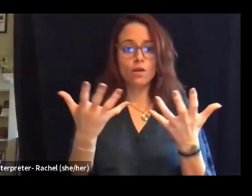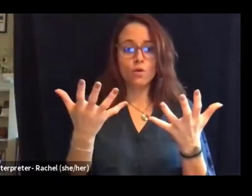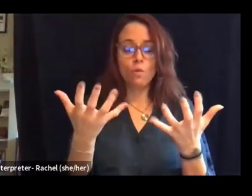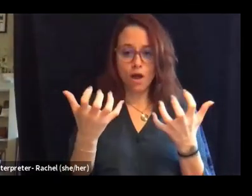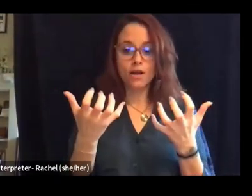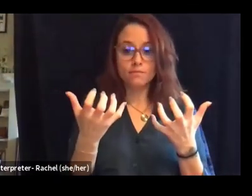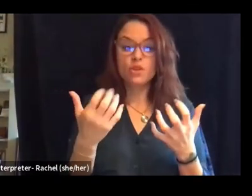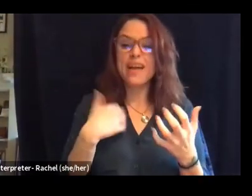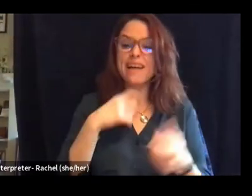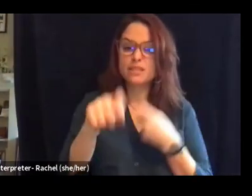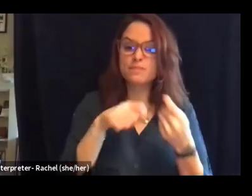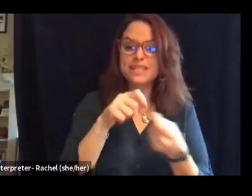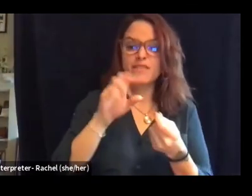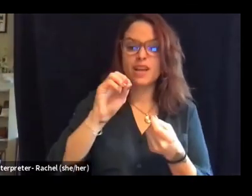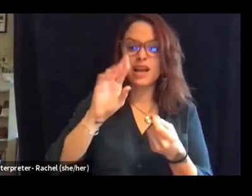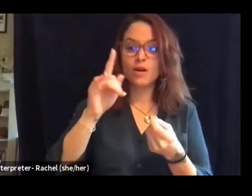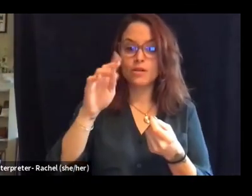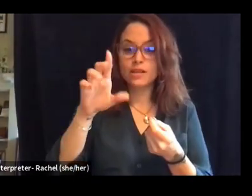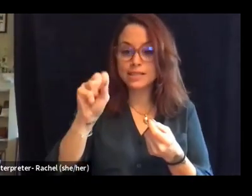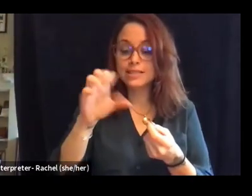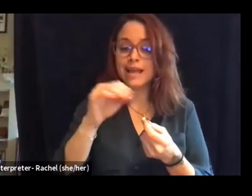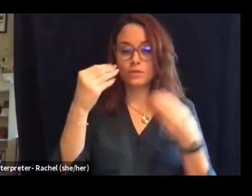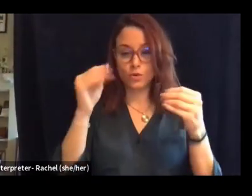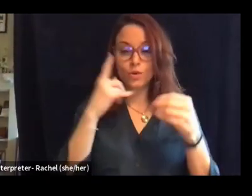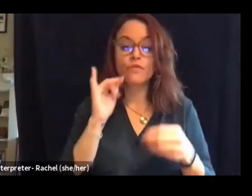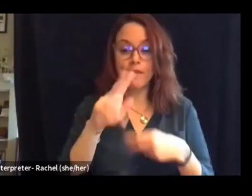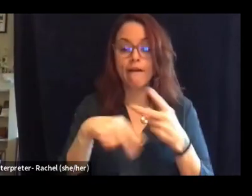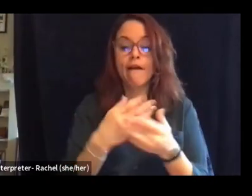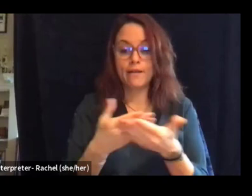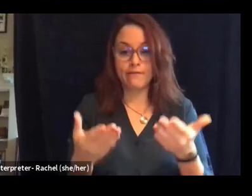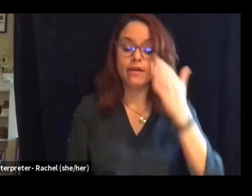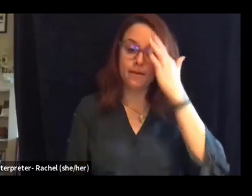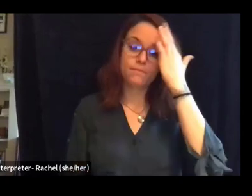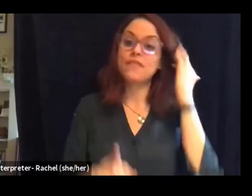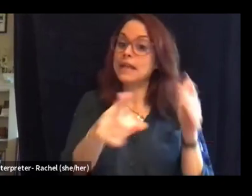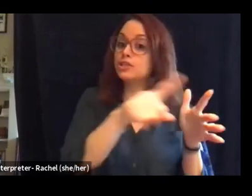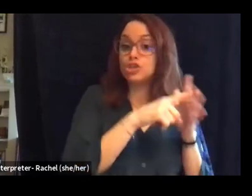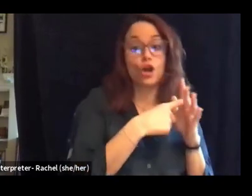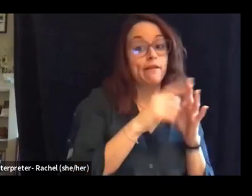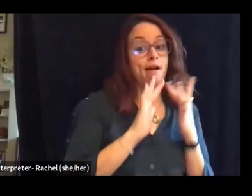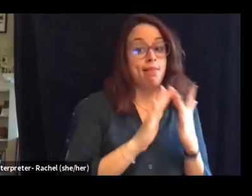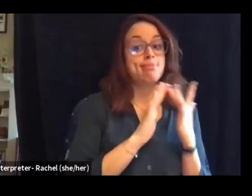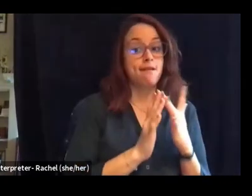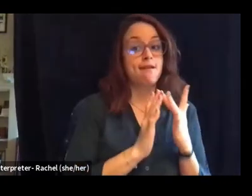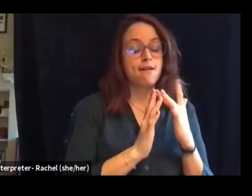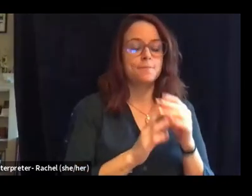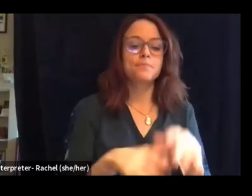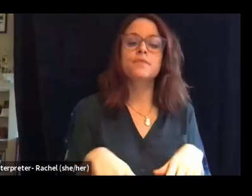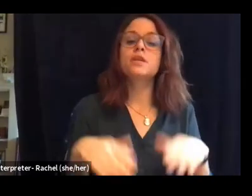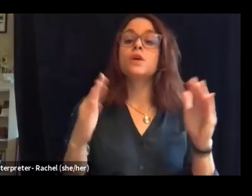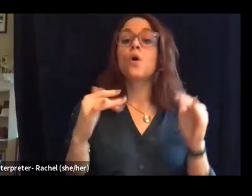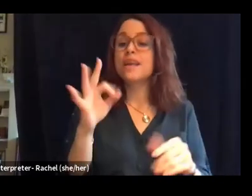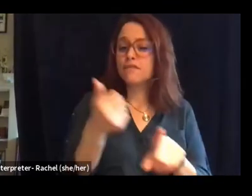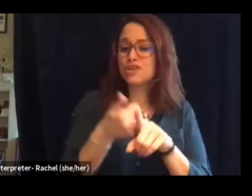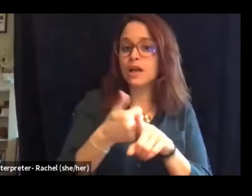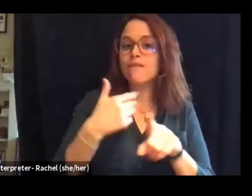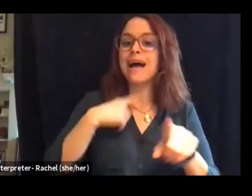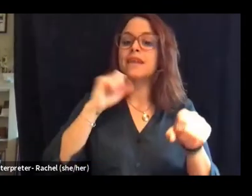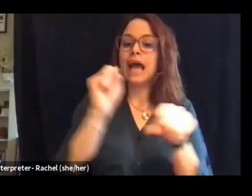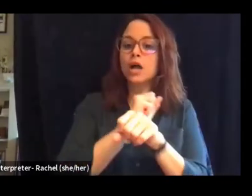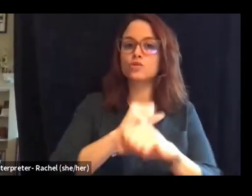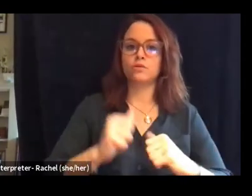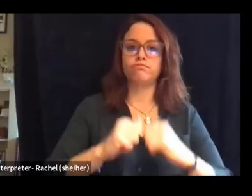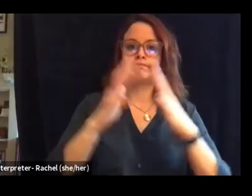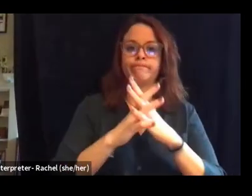thing. In general, I would say that, if you have a storefront,